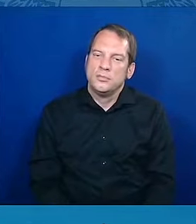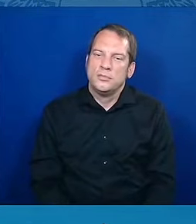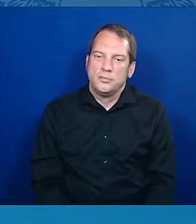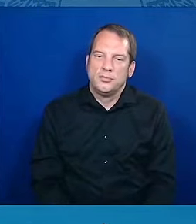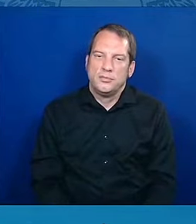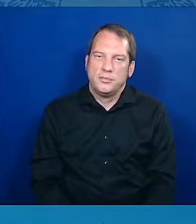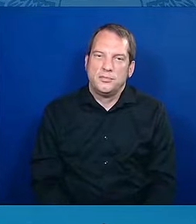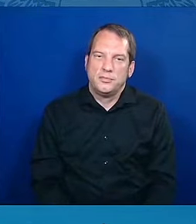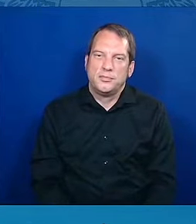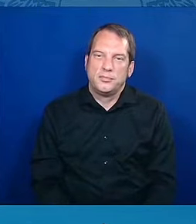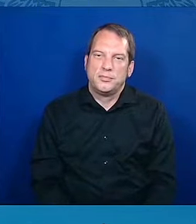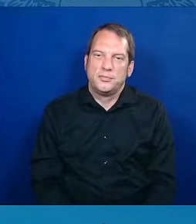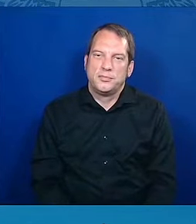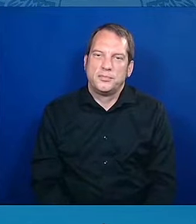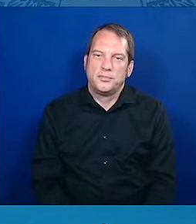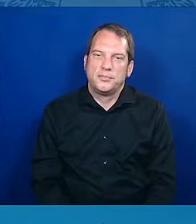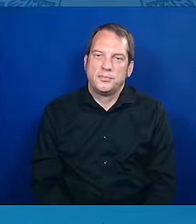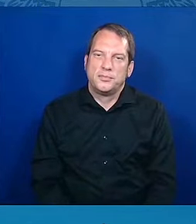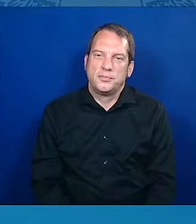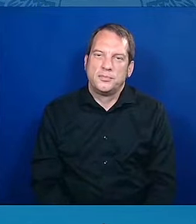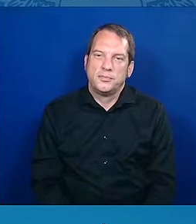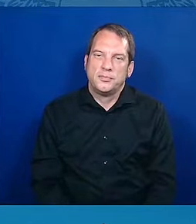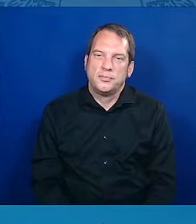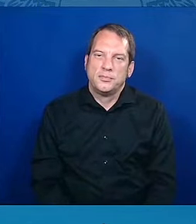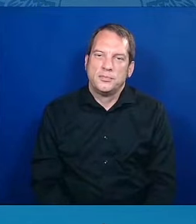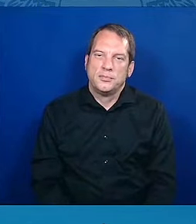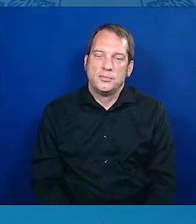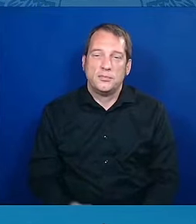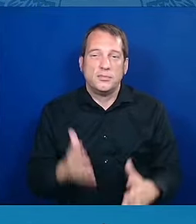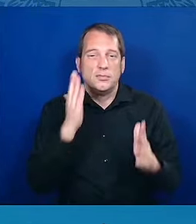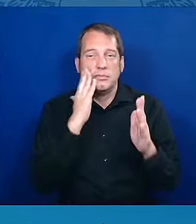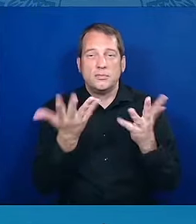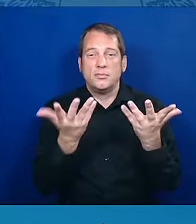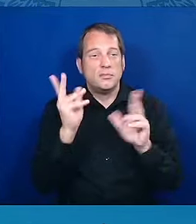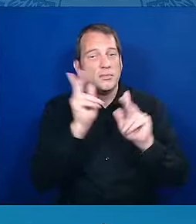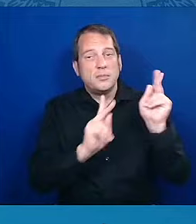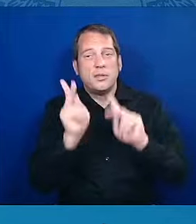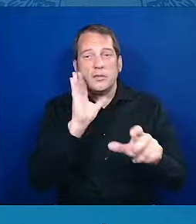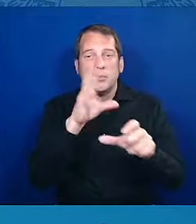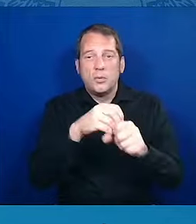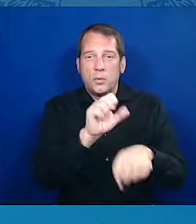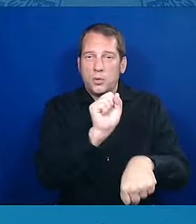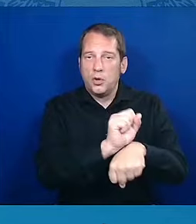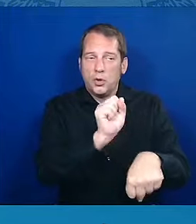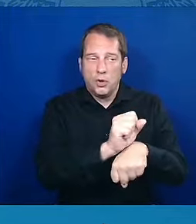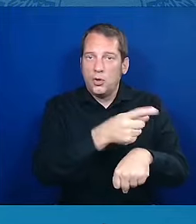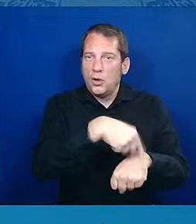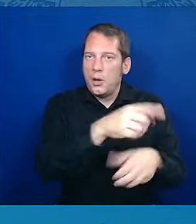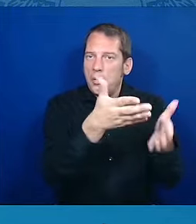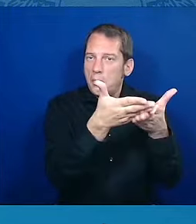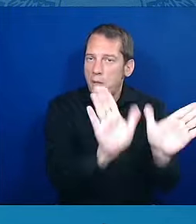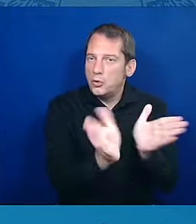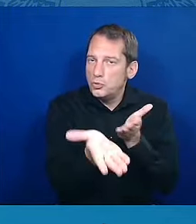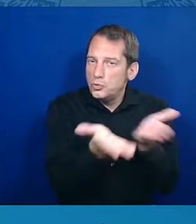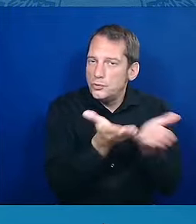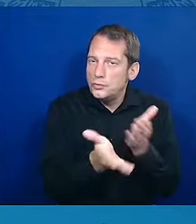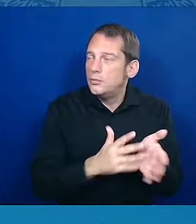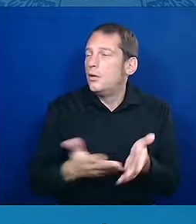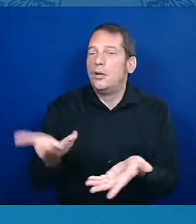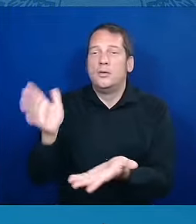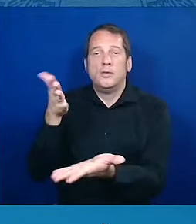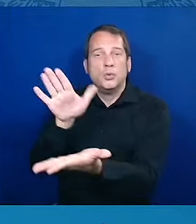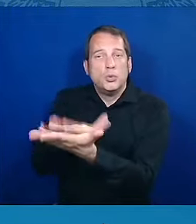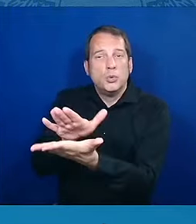From the public service workers and higher education faculty to the school bus drivers and the custodians to